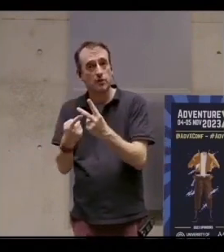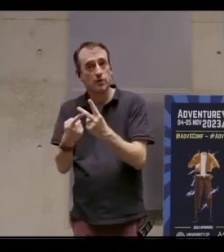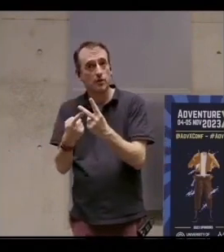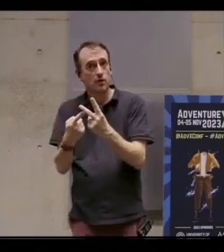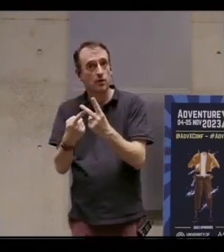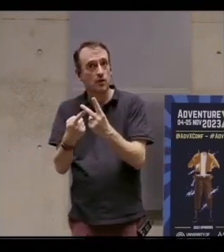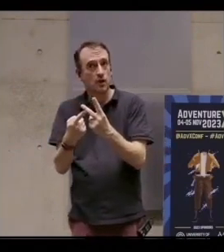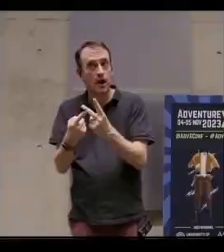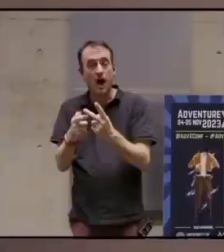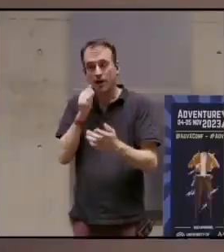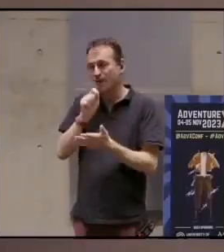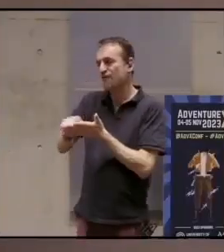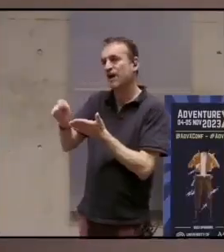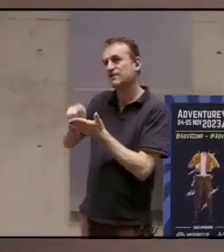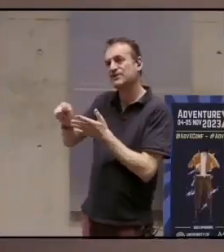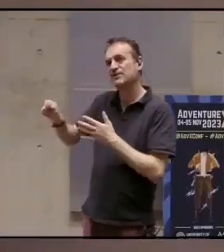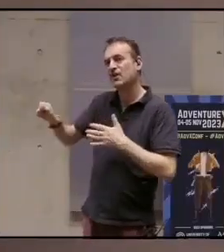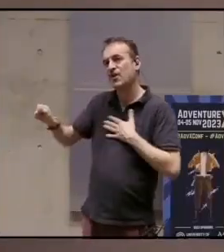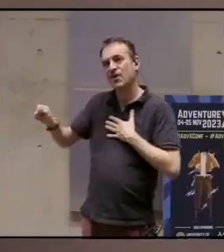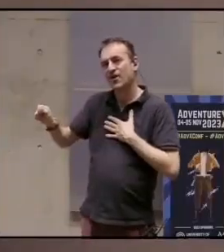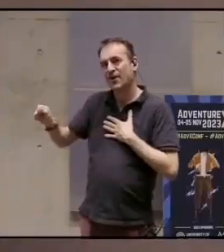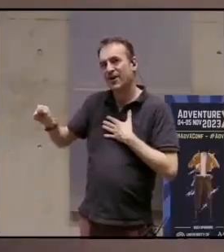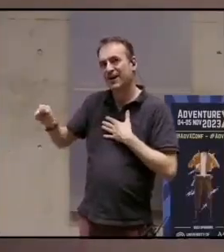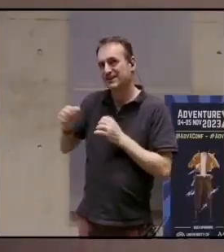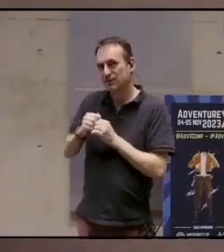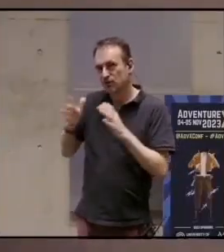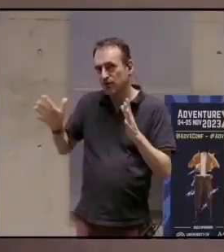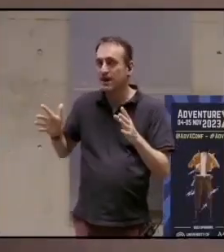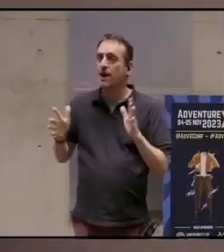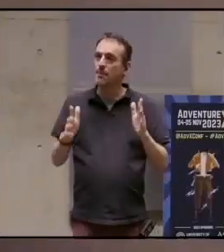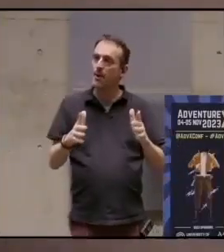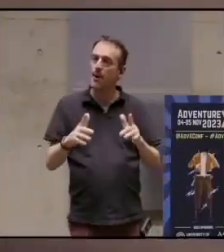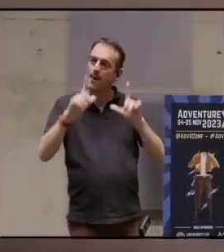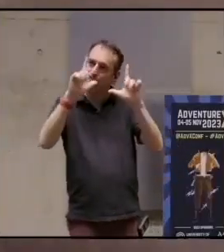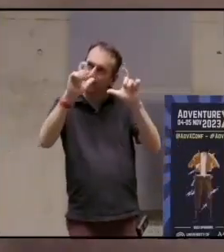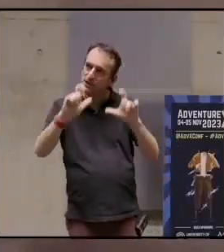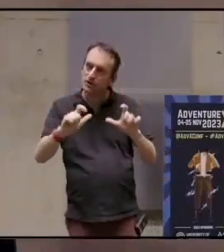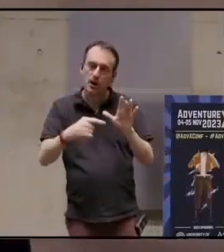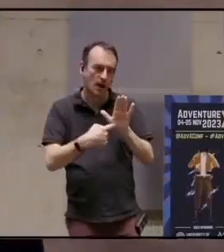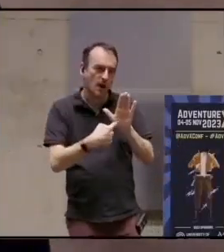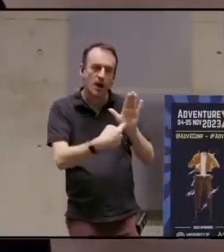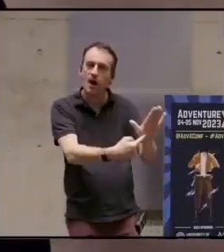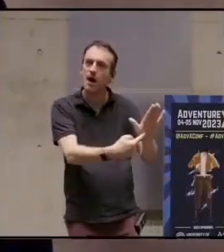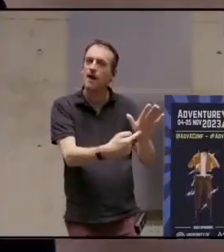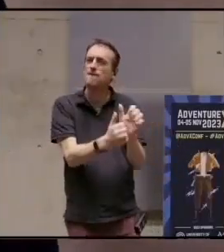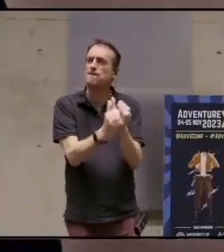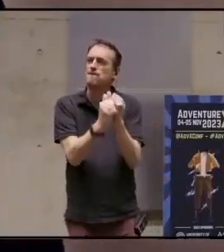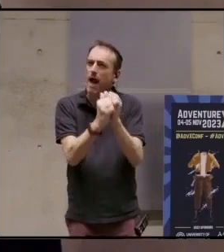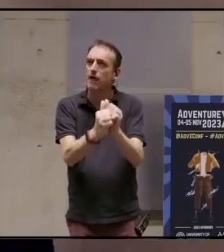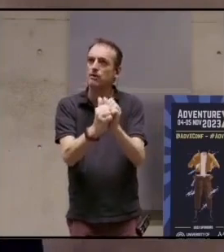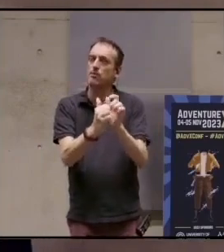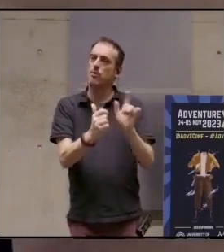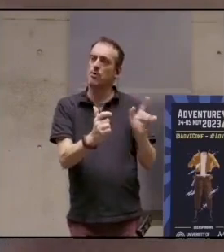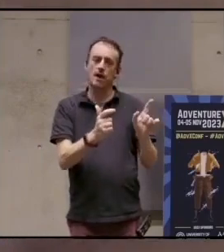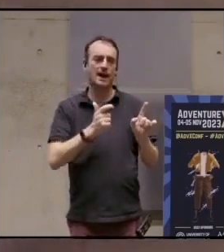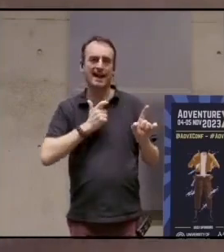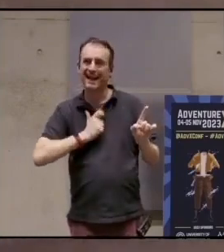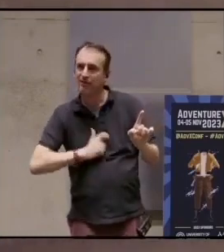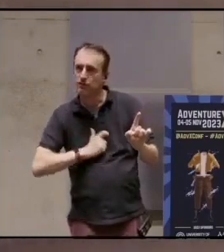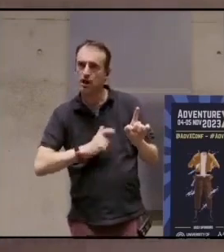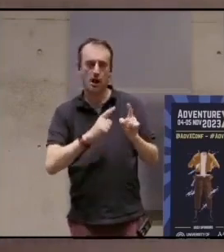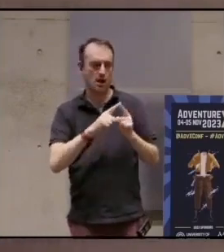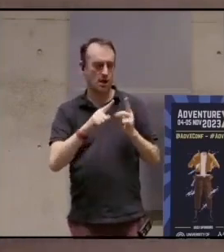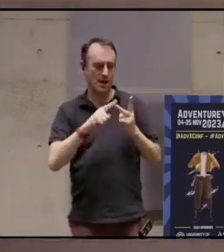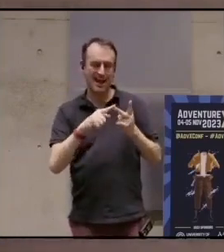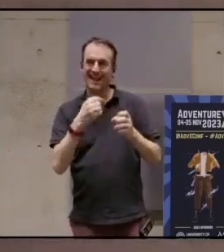worth 1,000 words. And being able to show some images of not just their character, but of the game itself can save you a